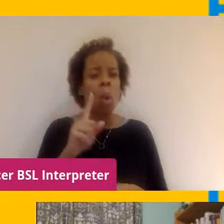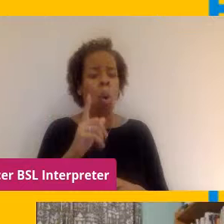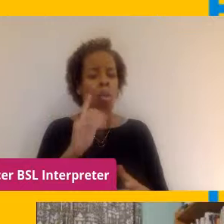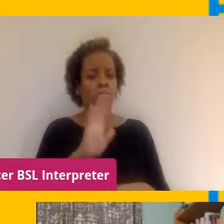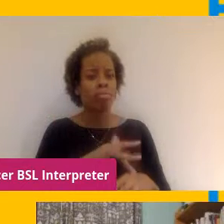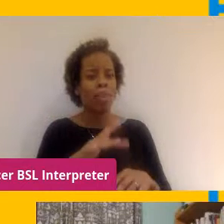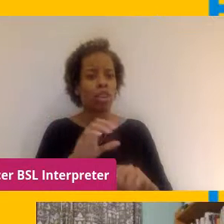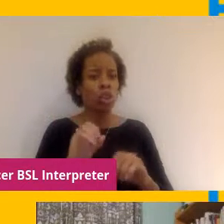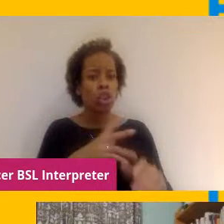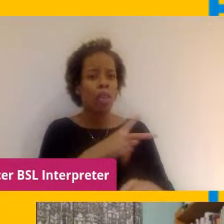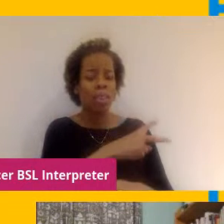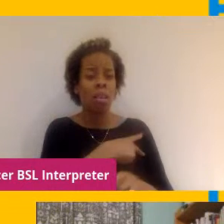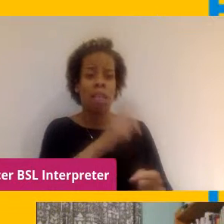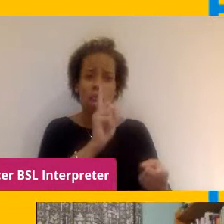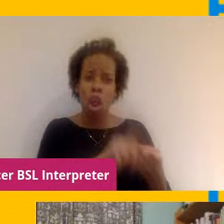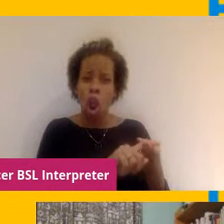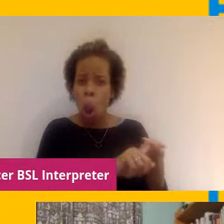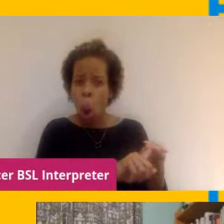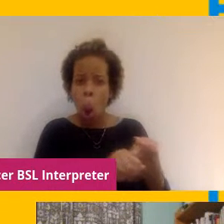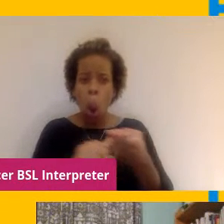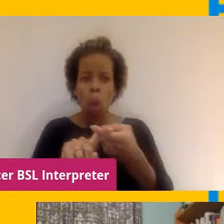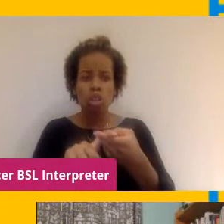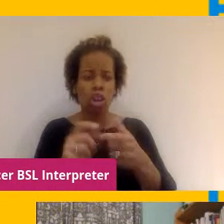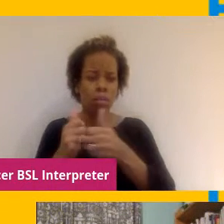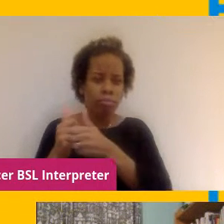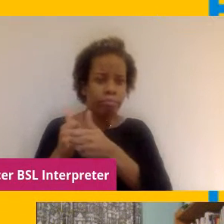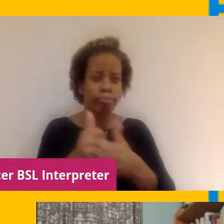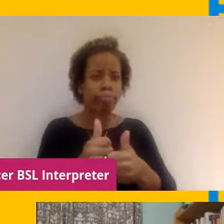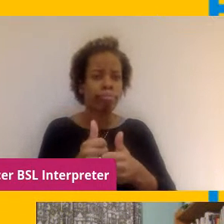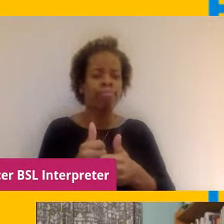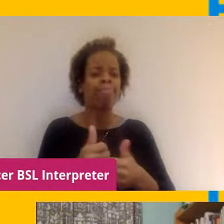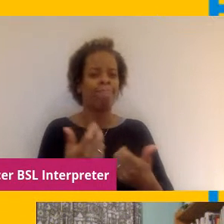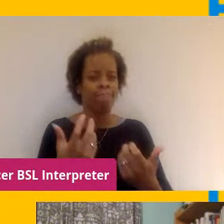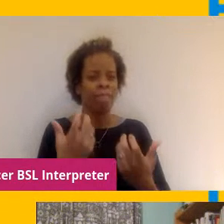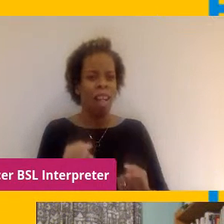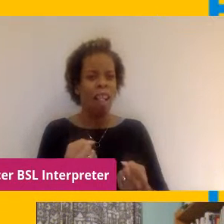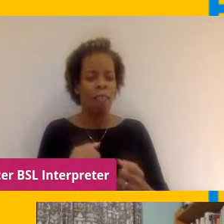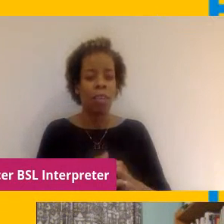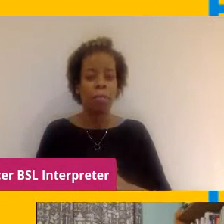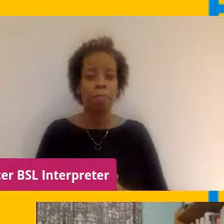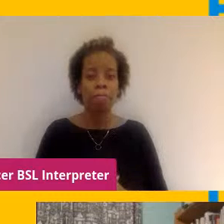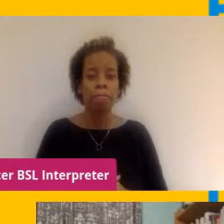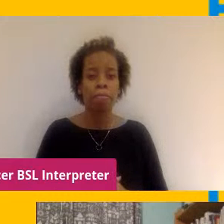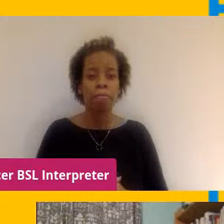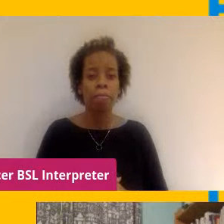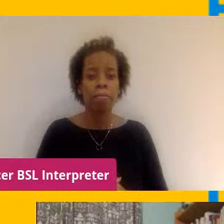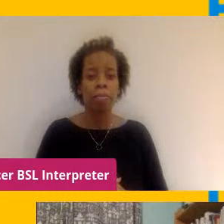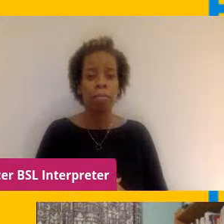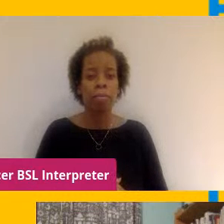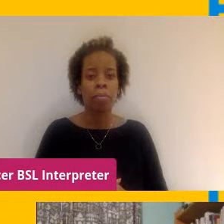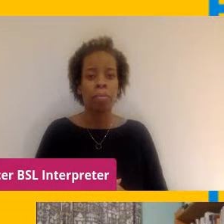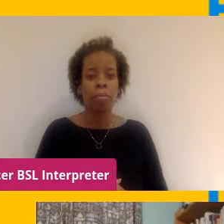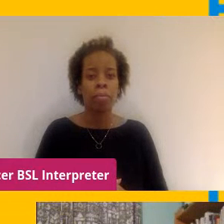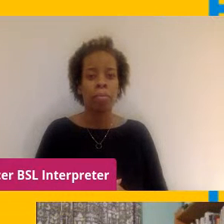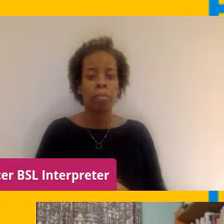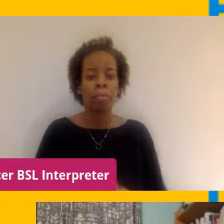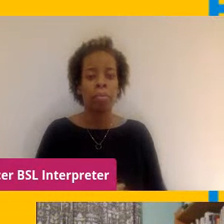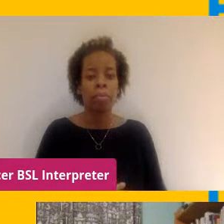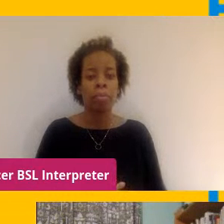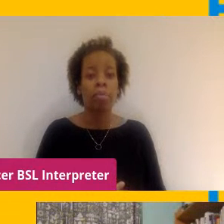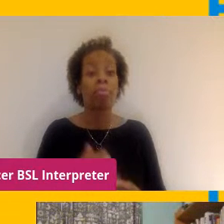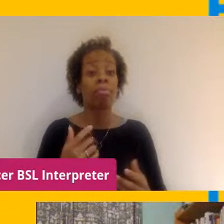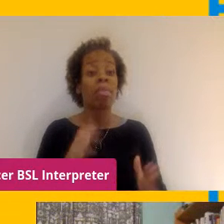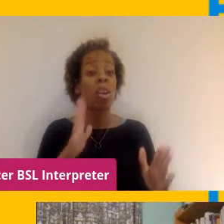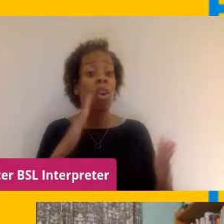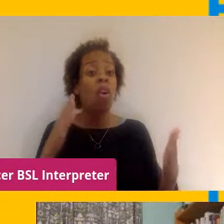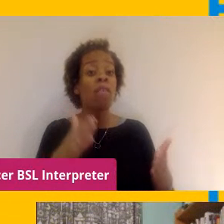while providing library or other services on site? And the question is sort of a two-parter. It says that the focus has been on measures